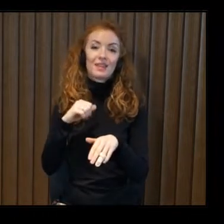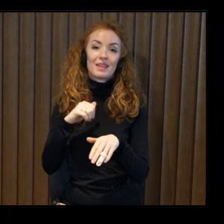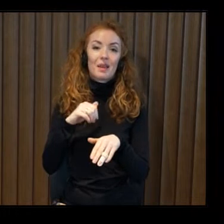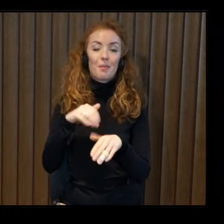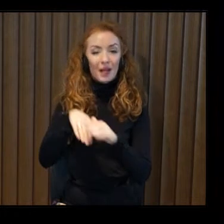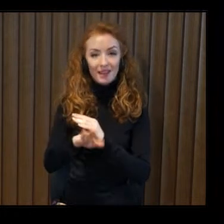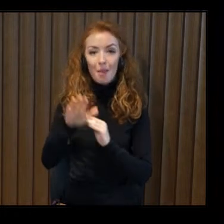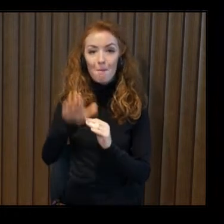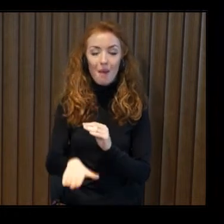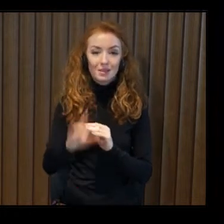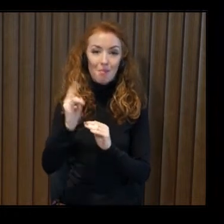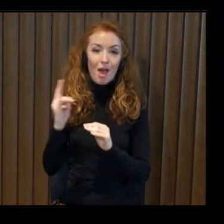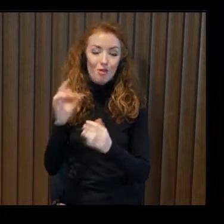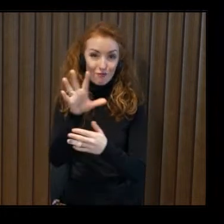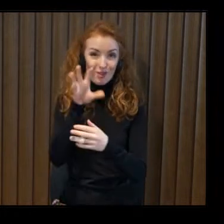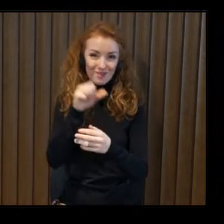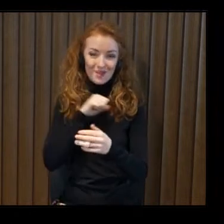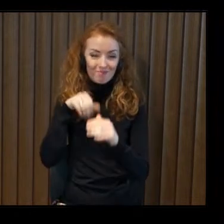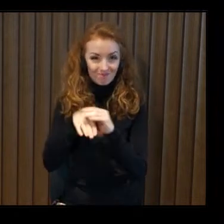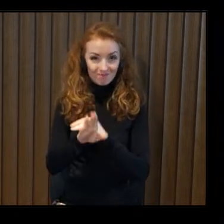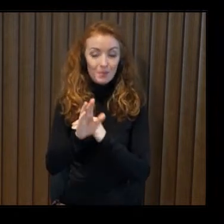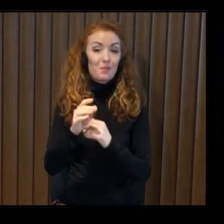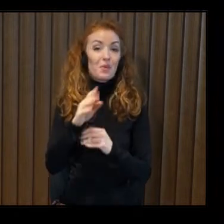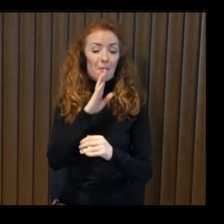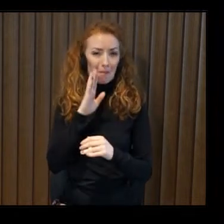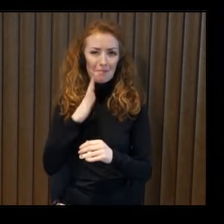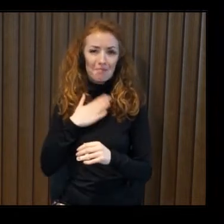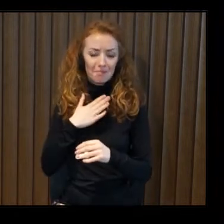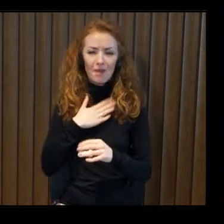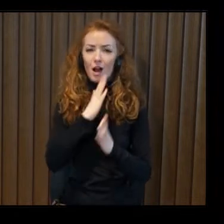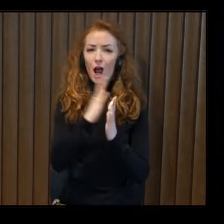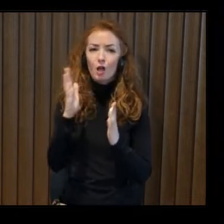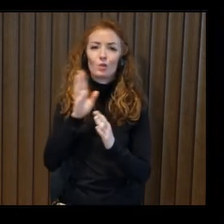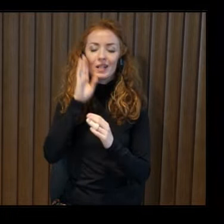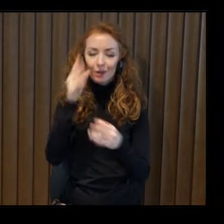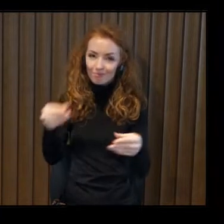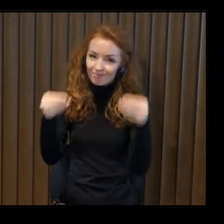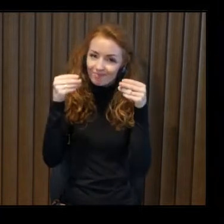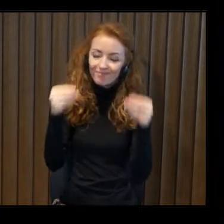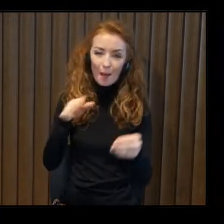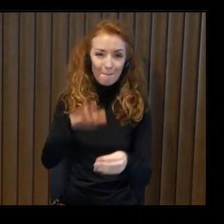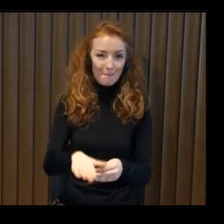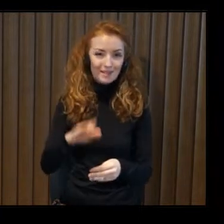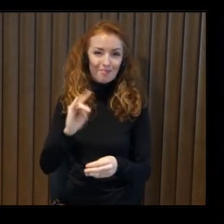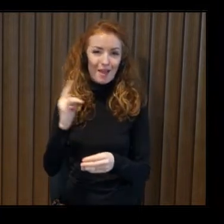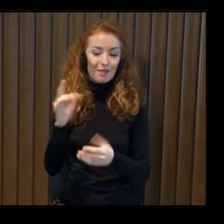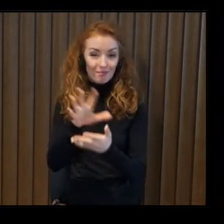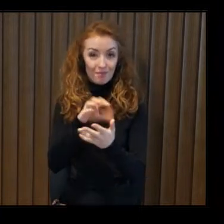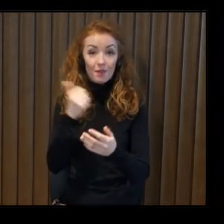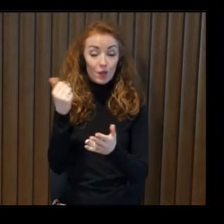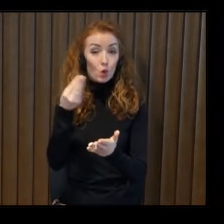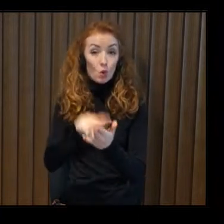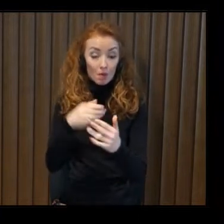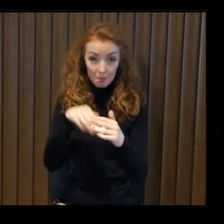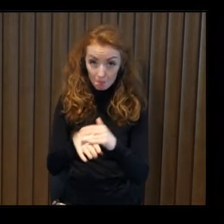because then every morning she gets up, she makes her cup of tea, and she gets to see her grandchildren on the refrigerator. So she goes to the store, buys the printer, takes it home,